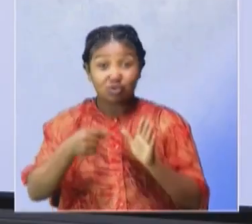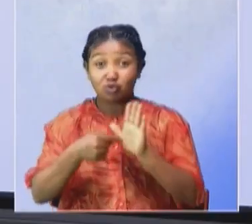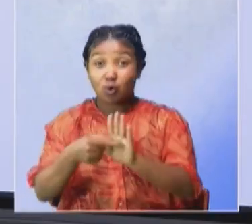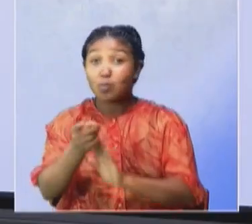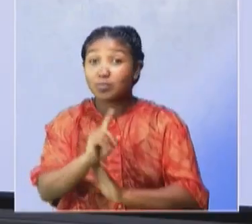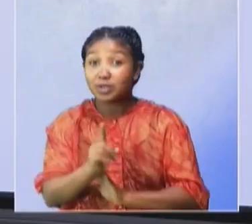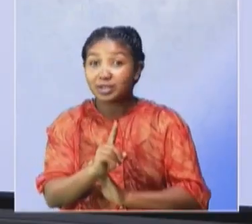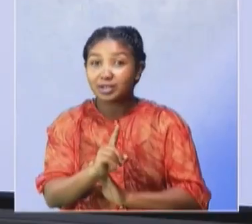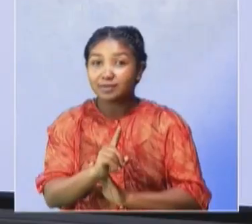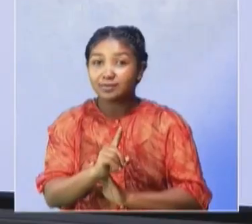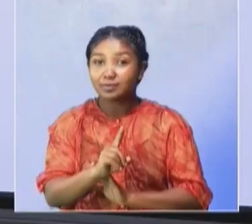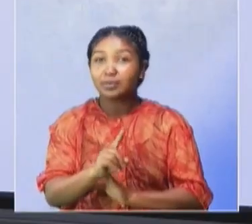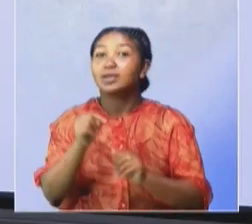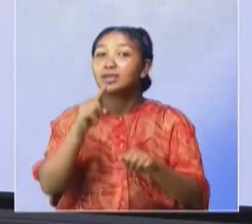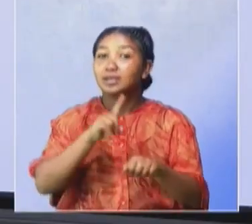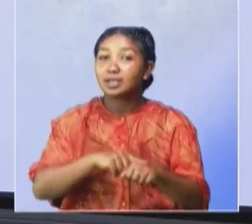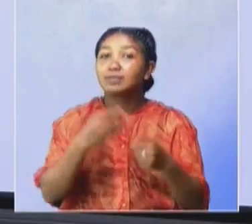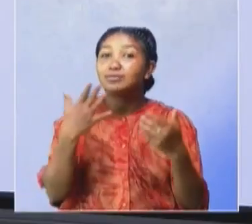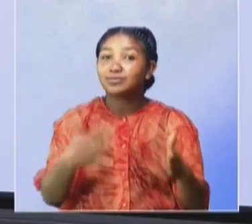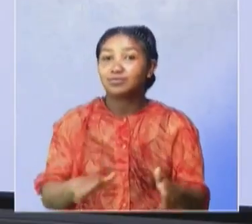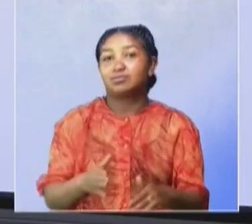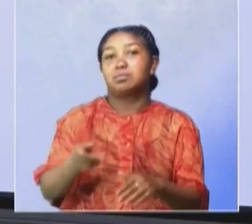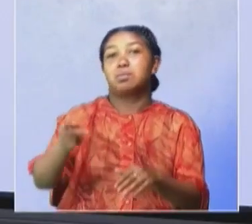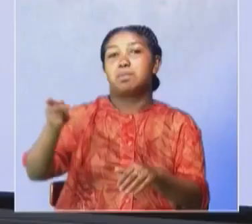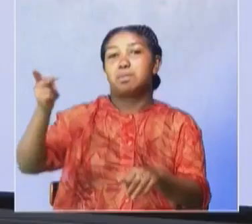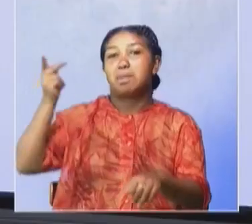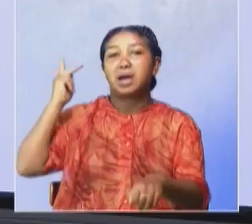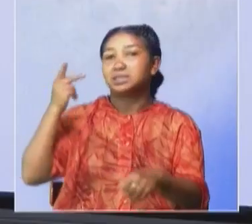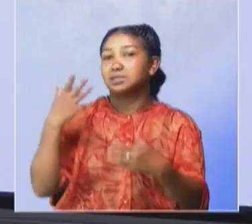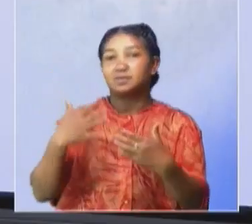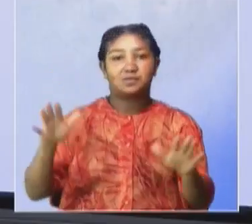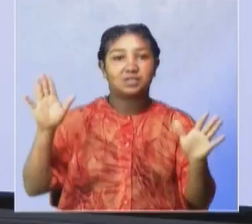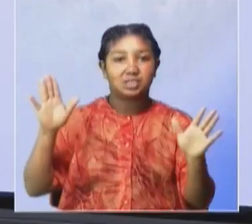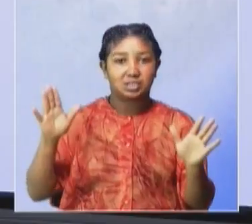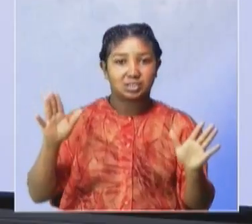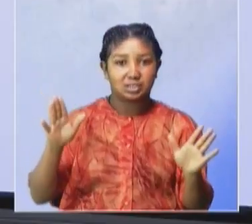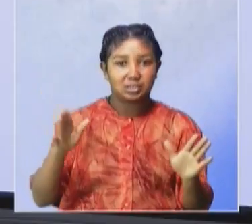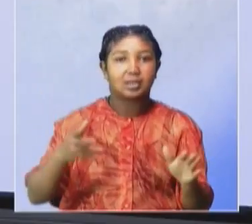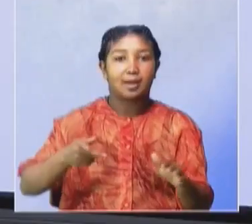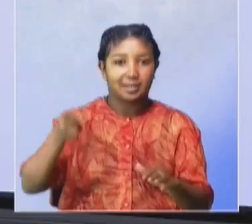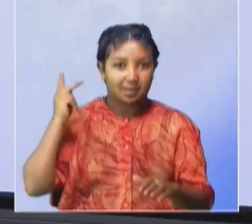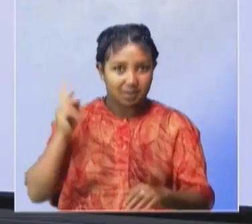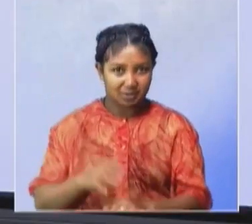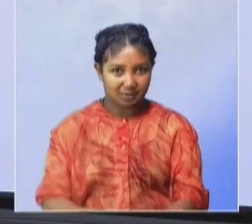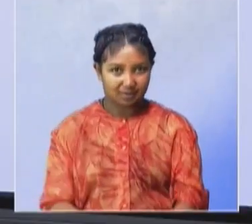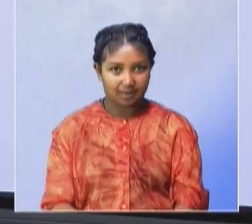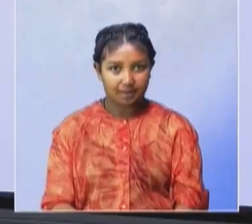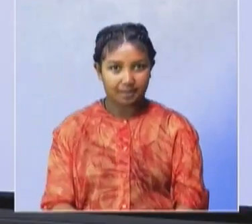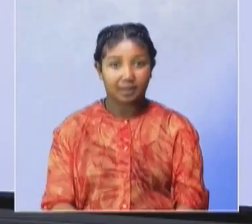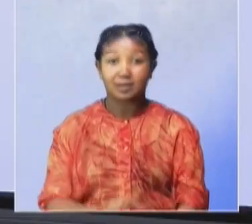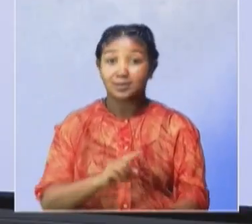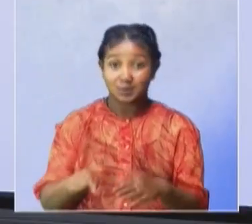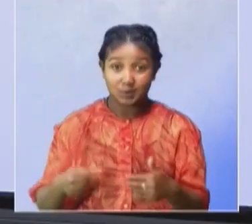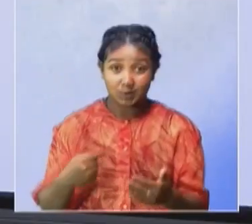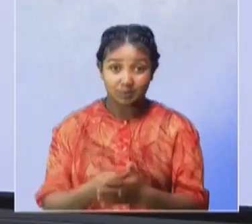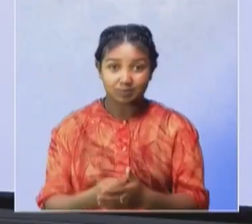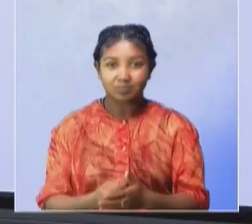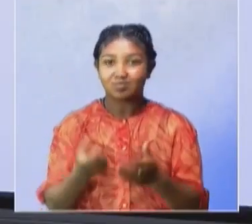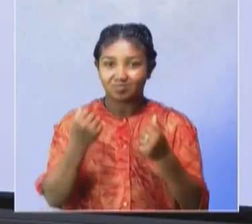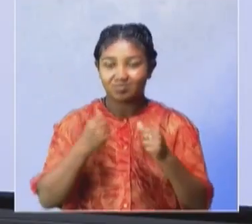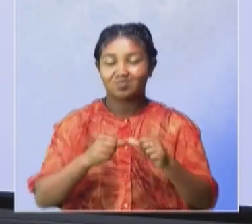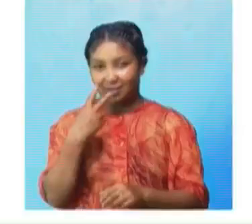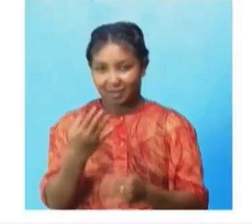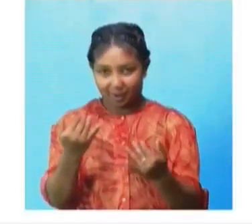show the things are happened already when in the past. So let us